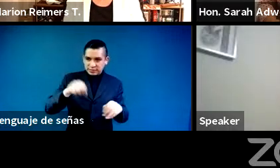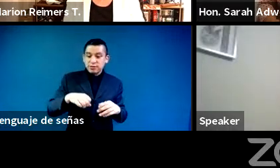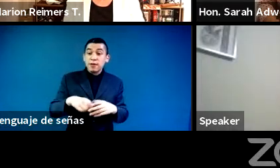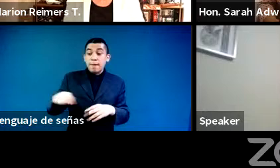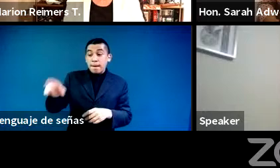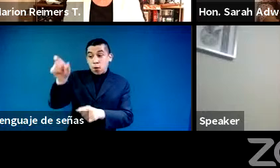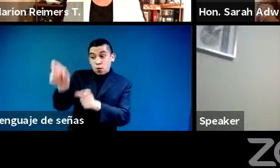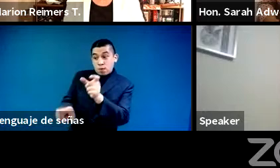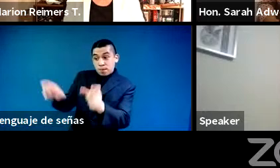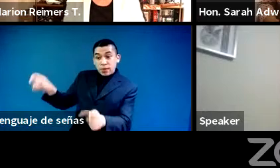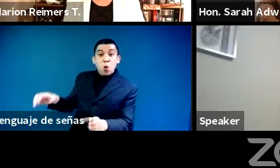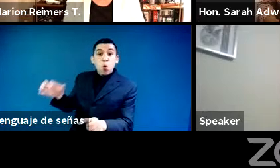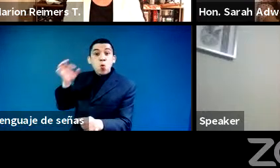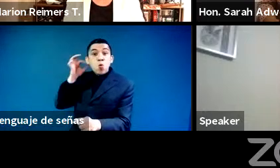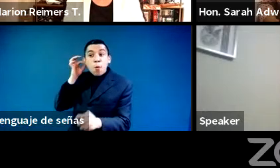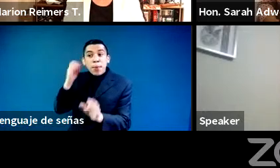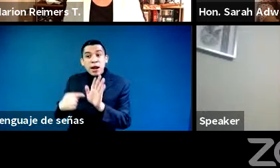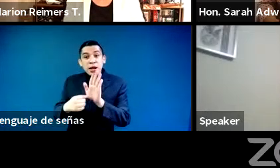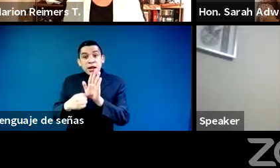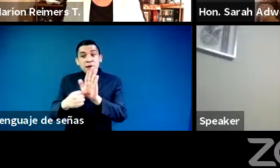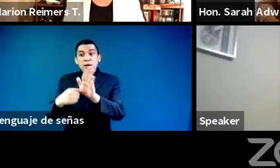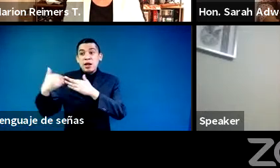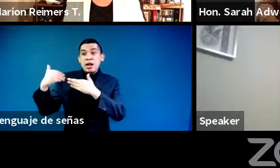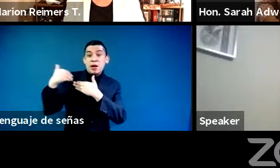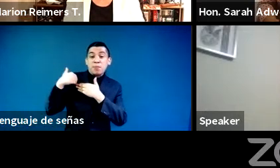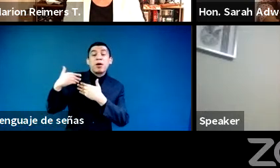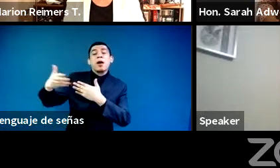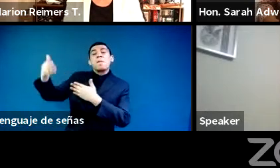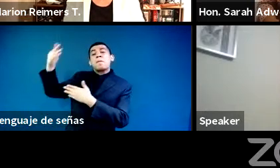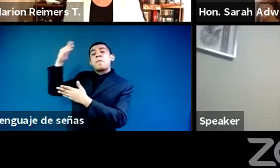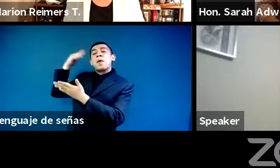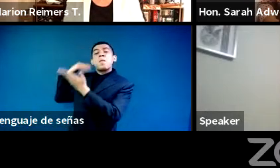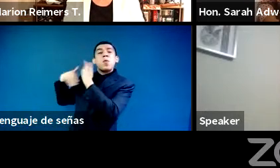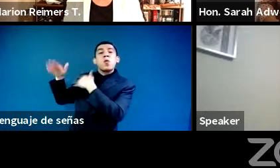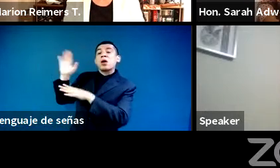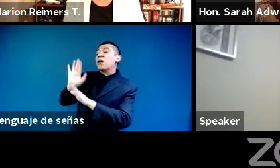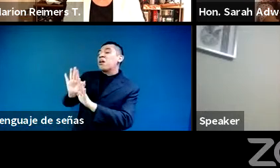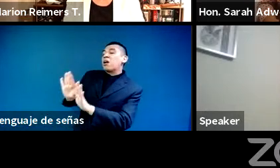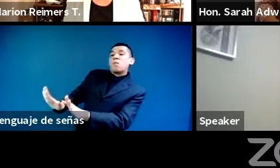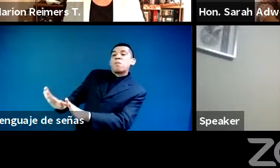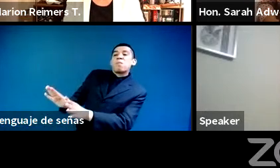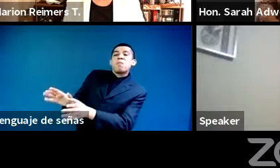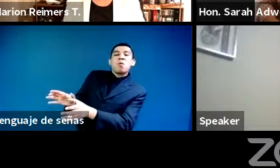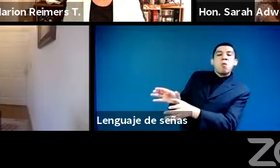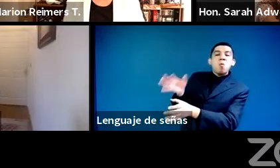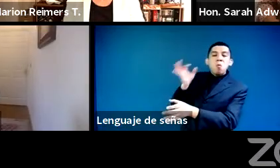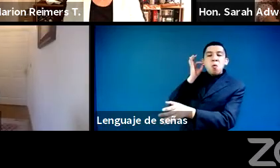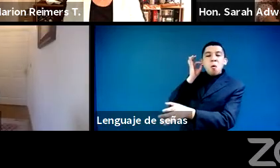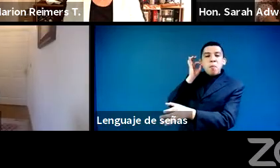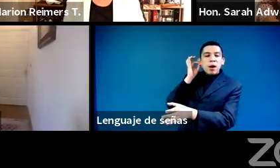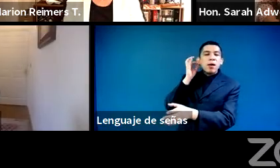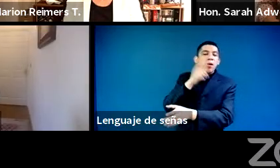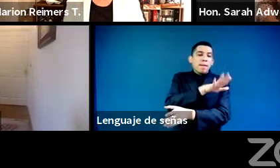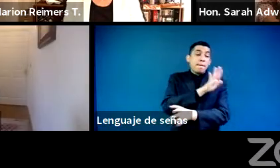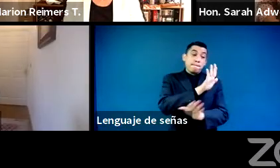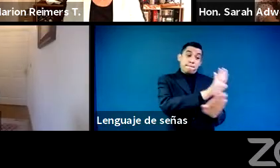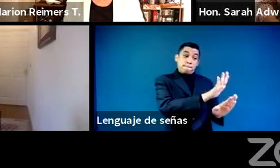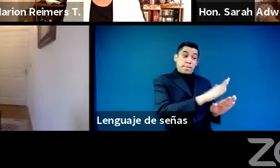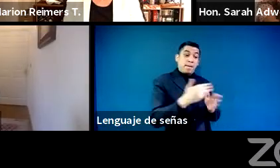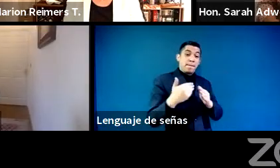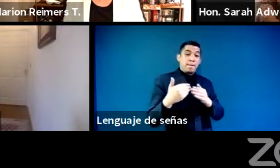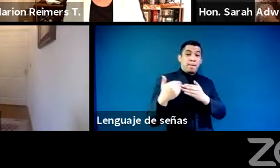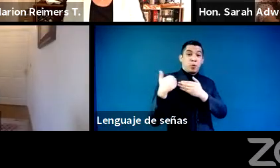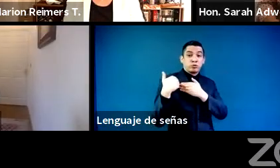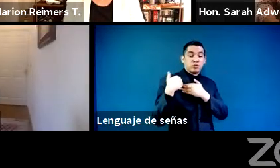men. Men are disproportionately portrayed in the role of main executive agent. There should be a law to stop this and